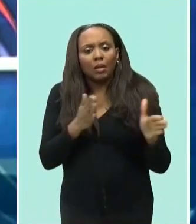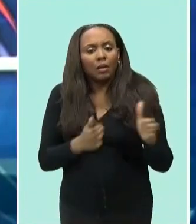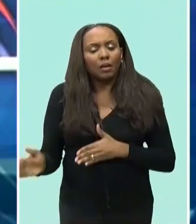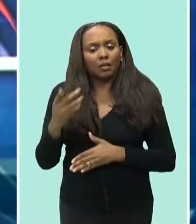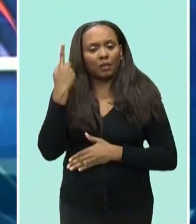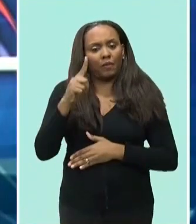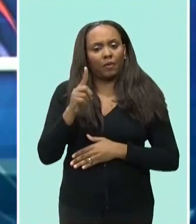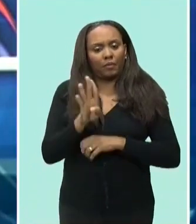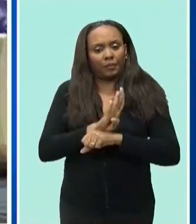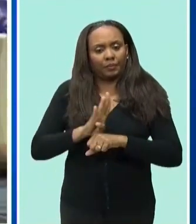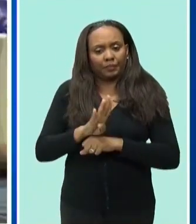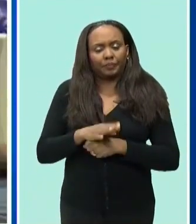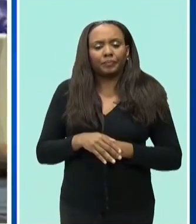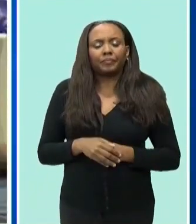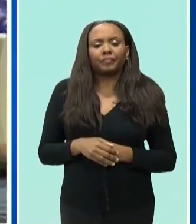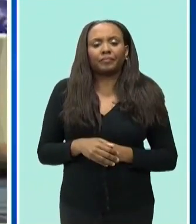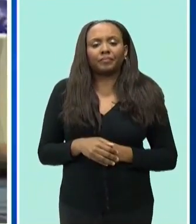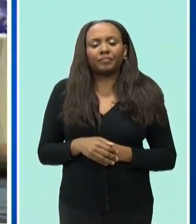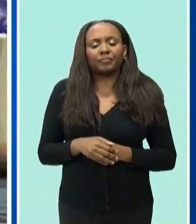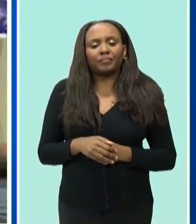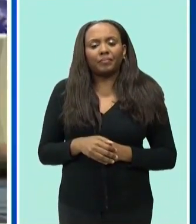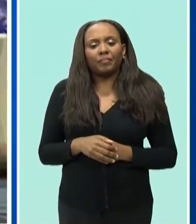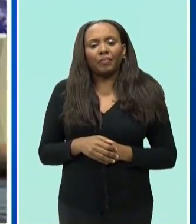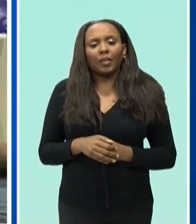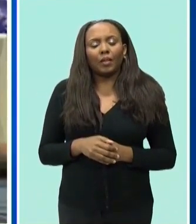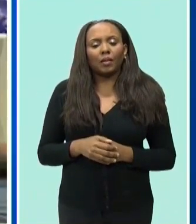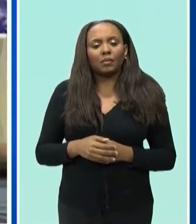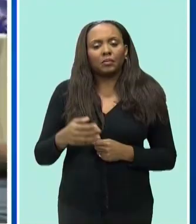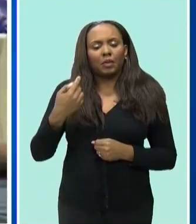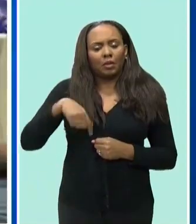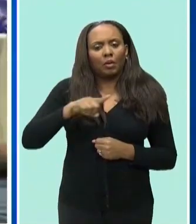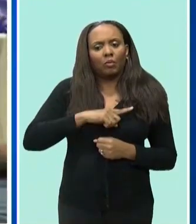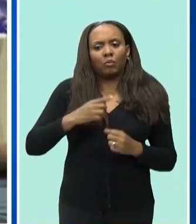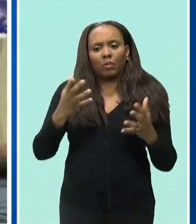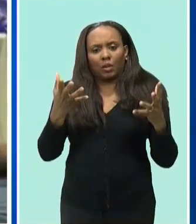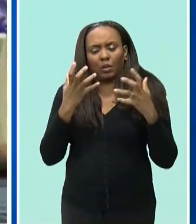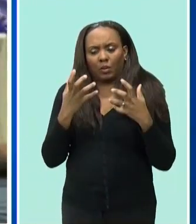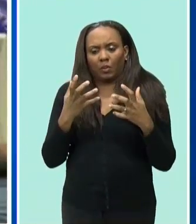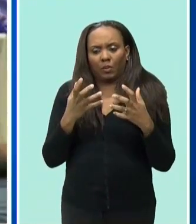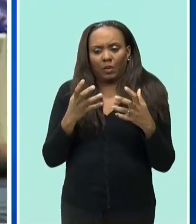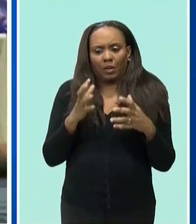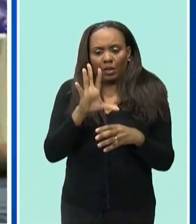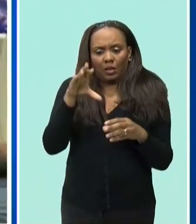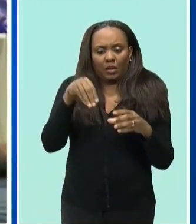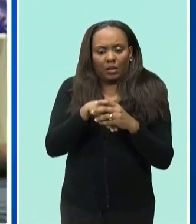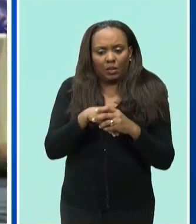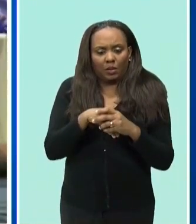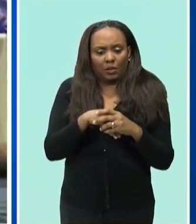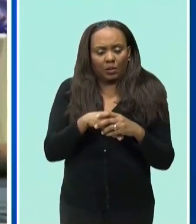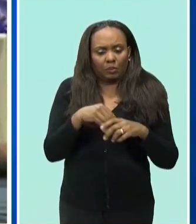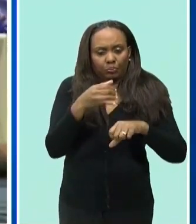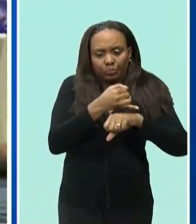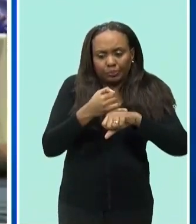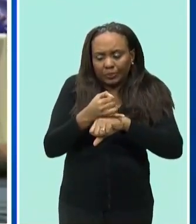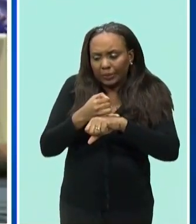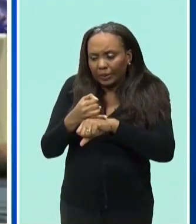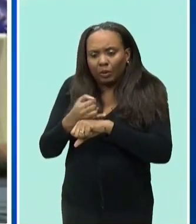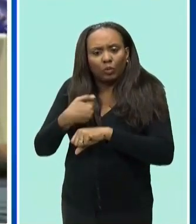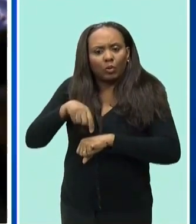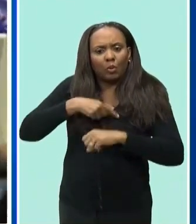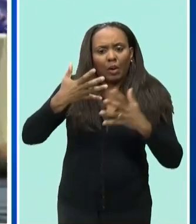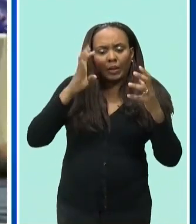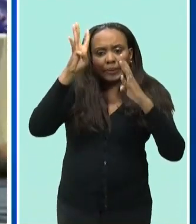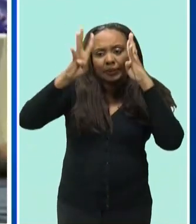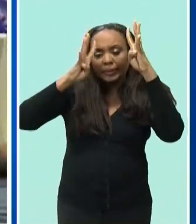do islands, for example, and reclaim peninsulas and islands, but we're not going to add a cent to public debt if we do that, because we're going to